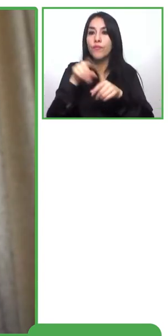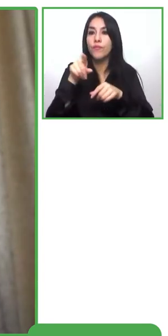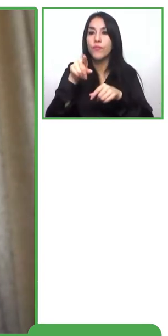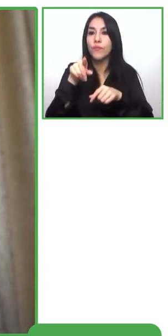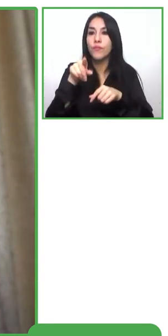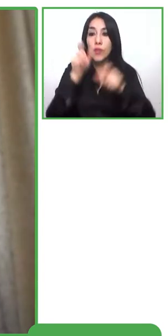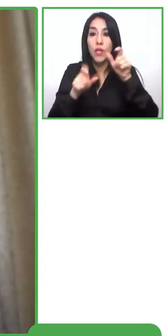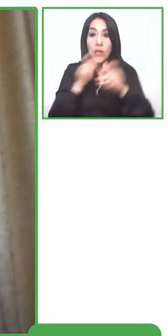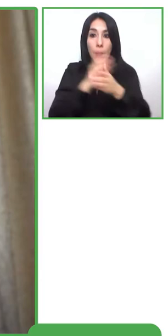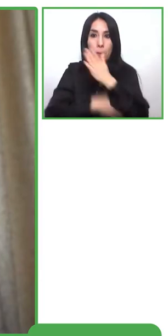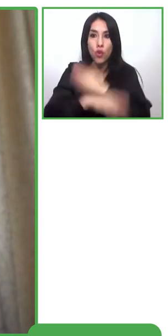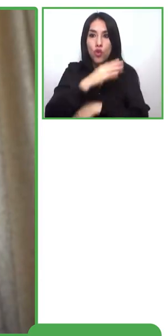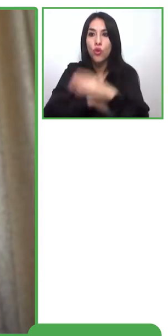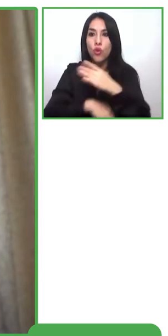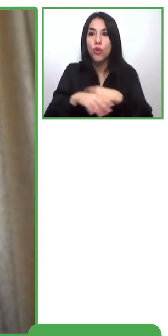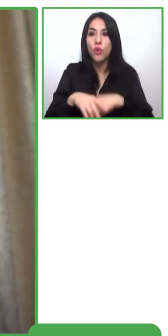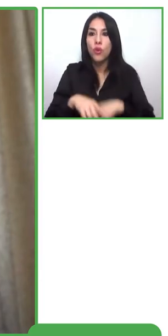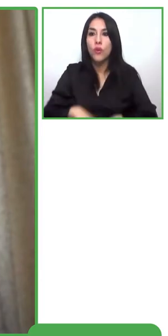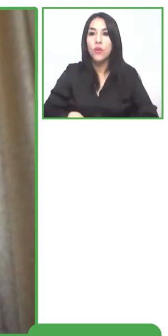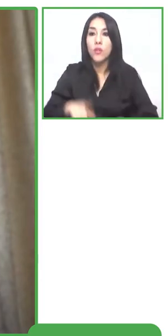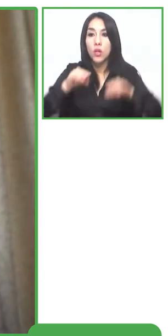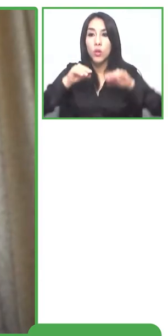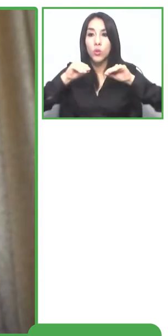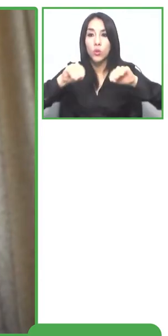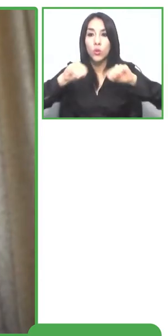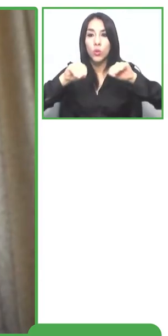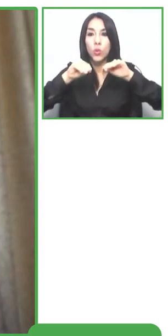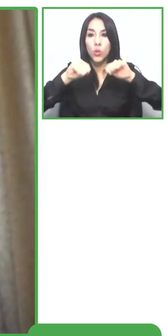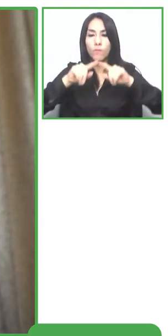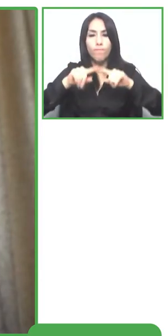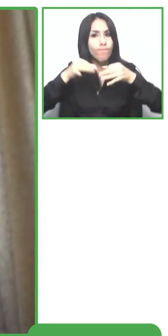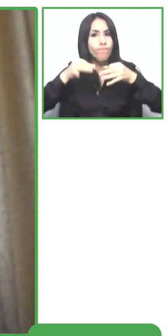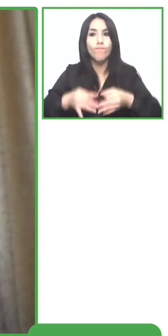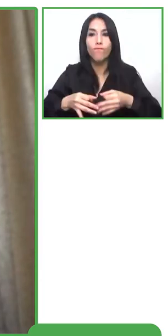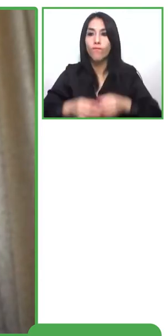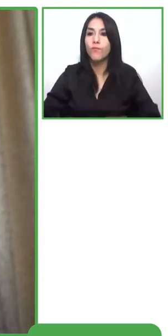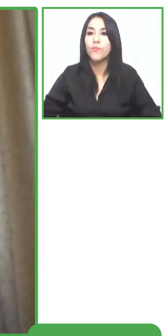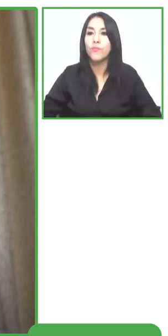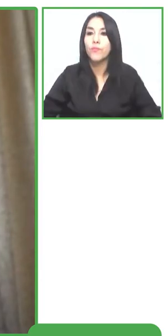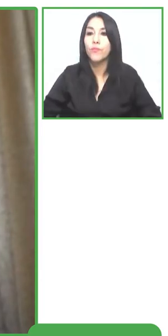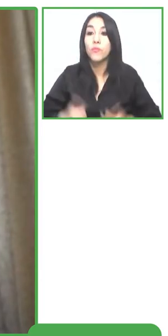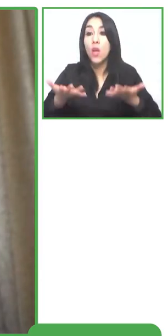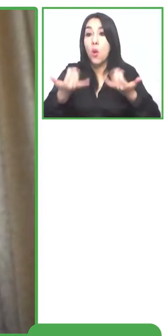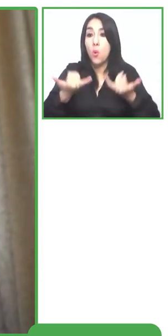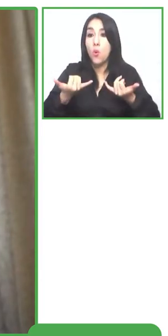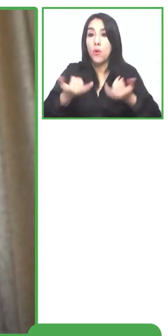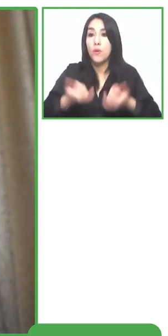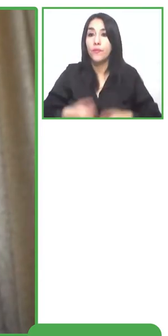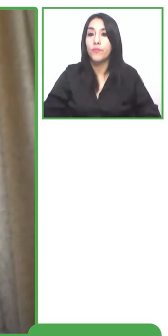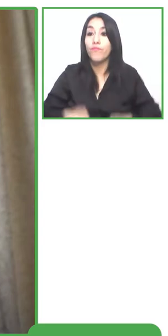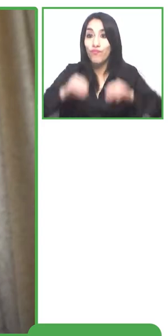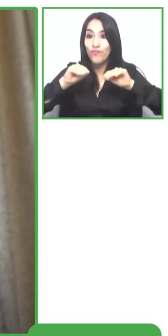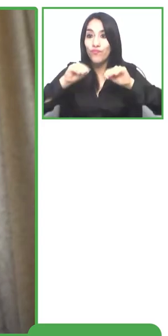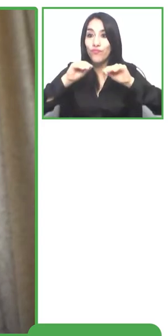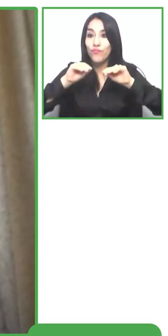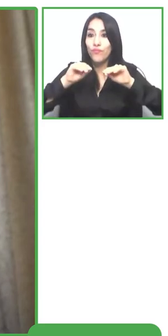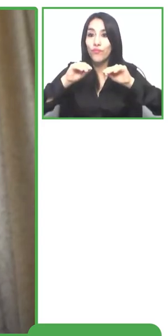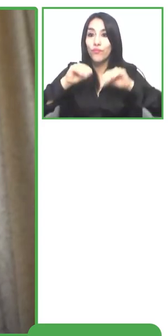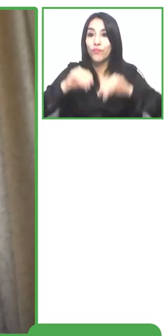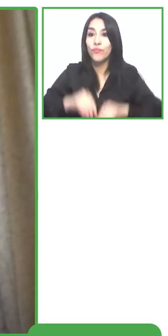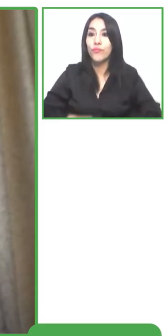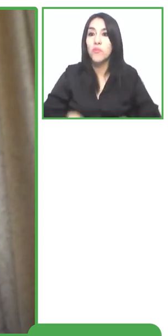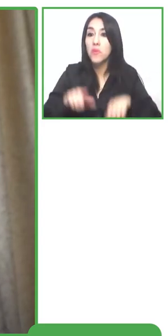both for them to have a proper education, and this education shall lead them at some point to have the